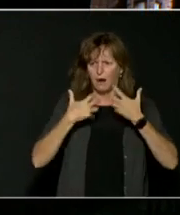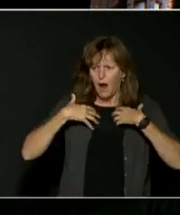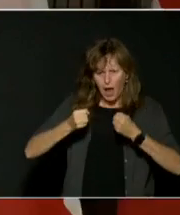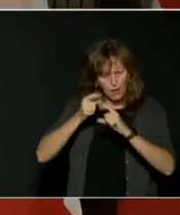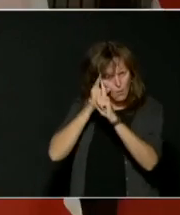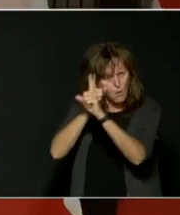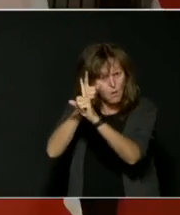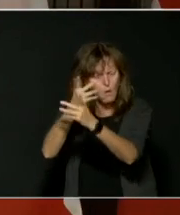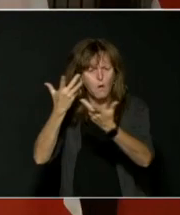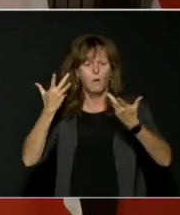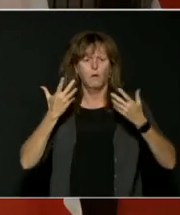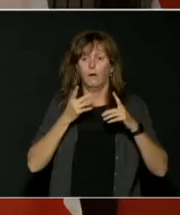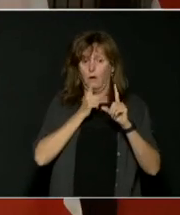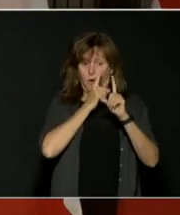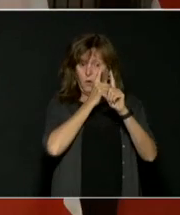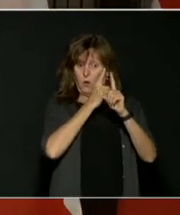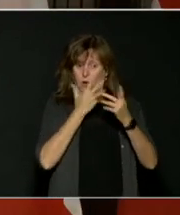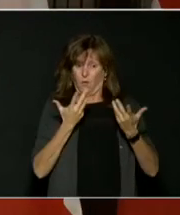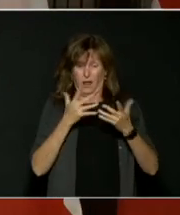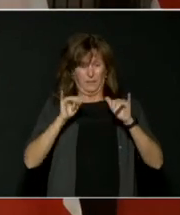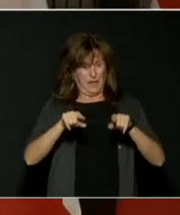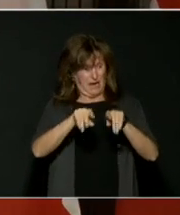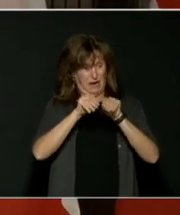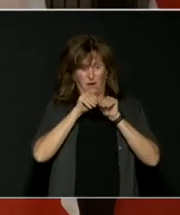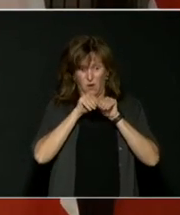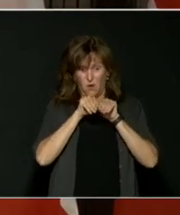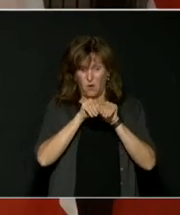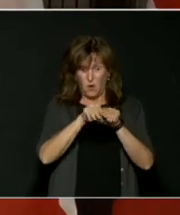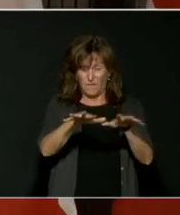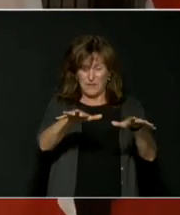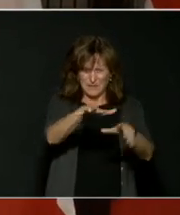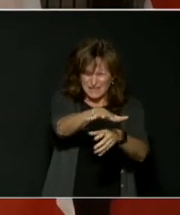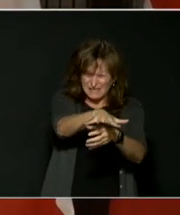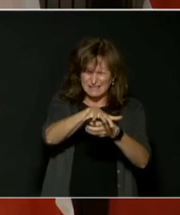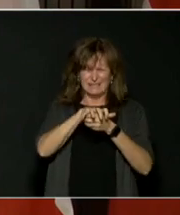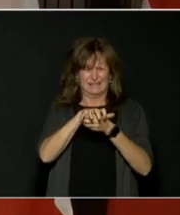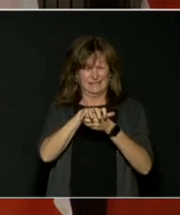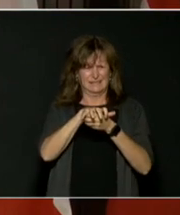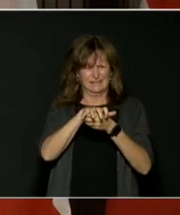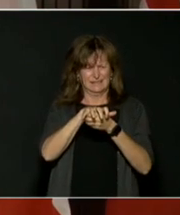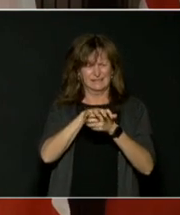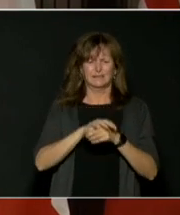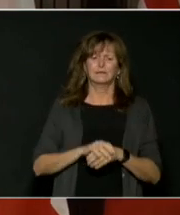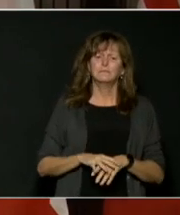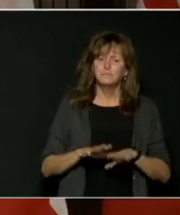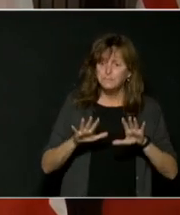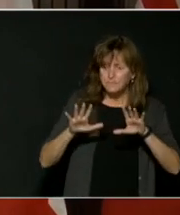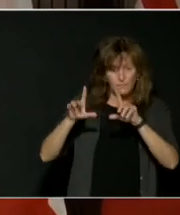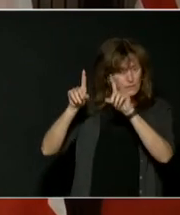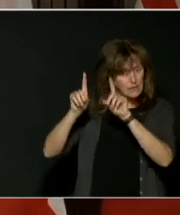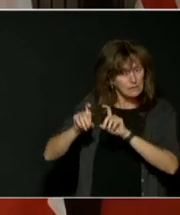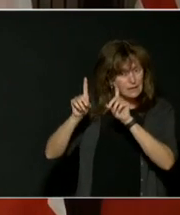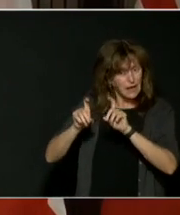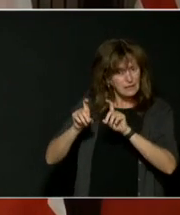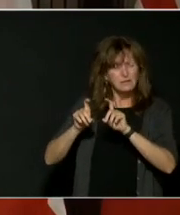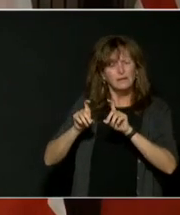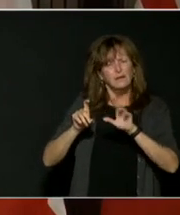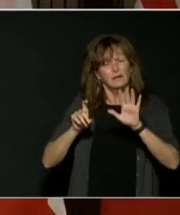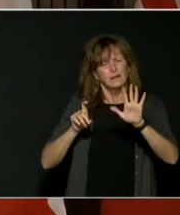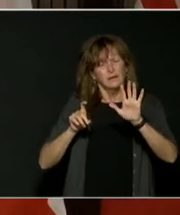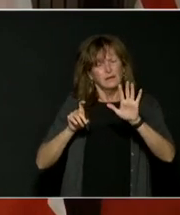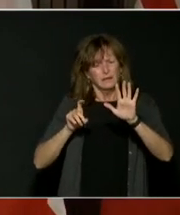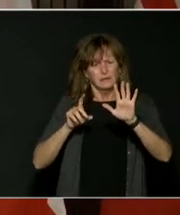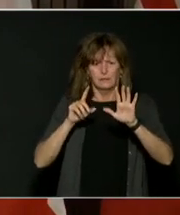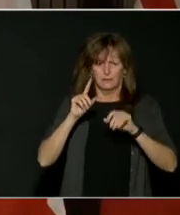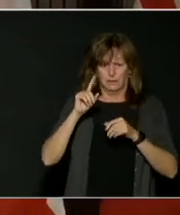COVID-19. Our testing approach should also be responsive and evolve based on what we have learned through the course